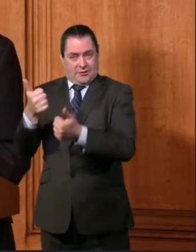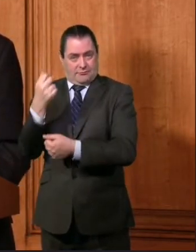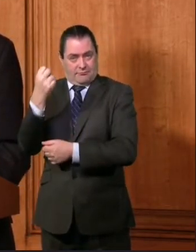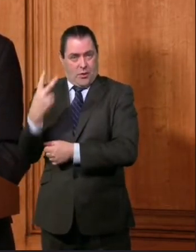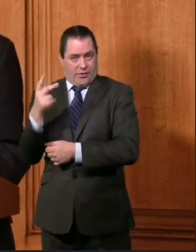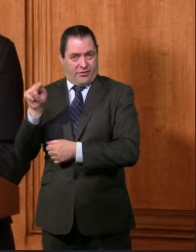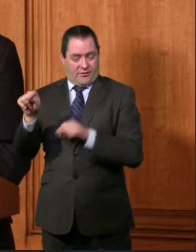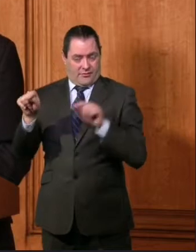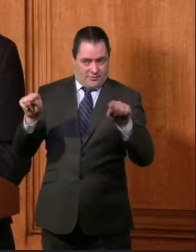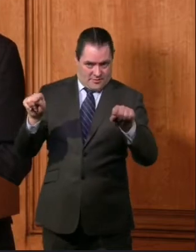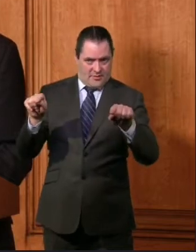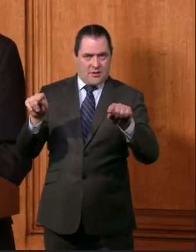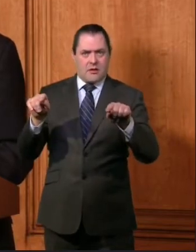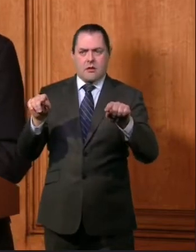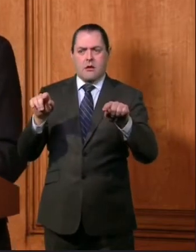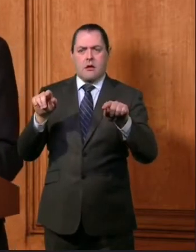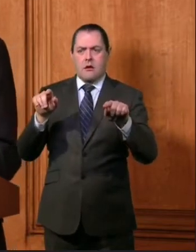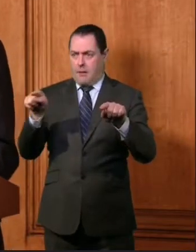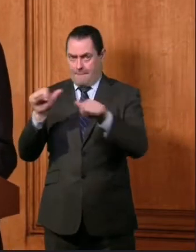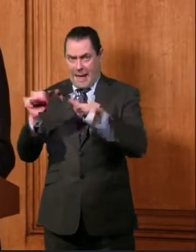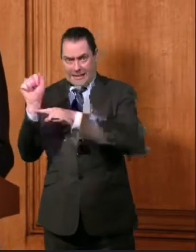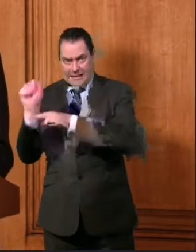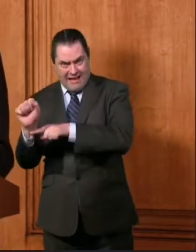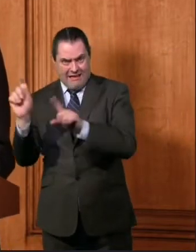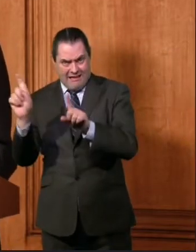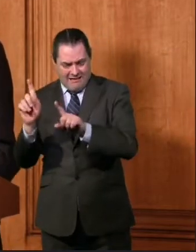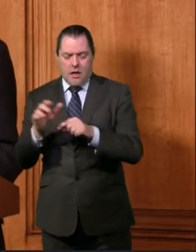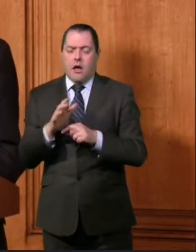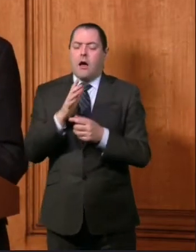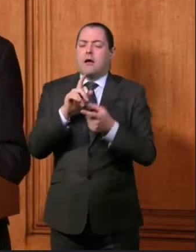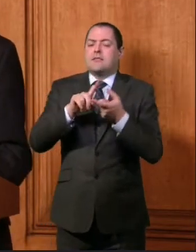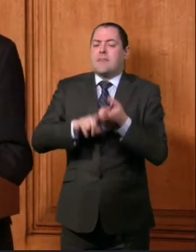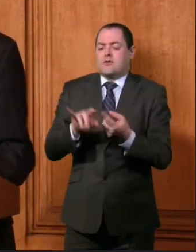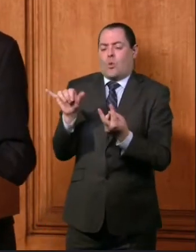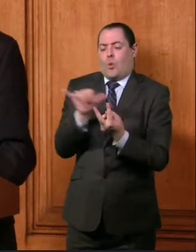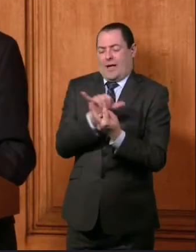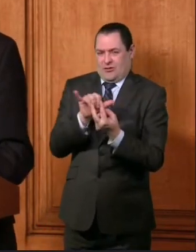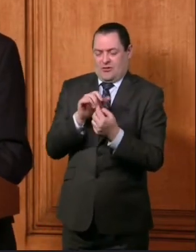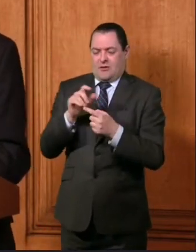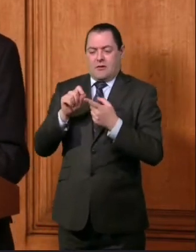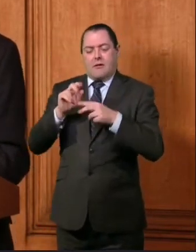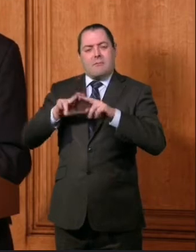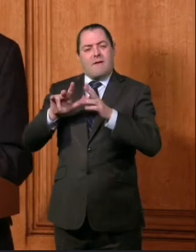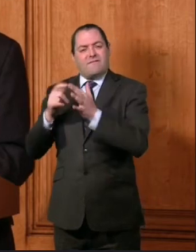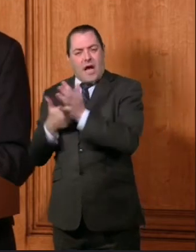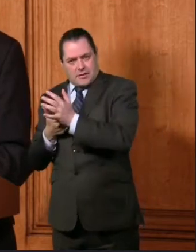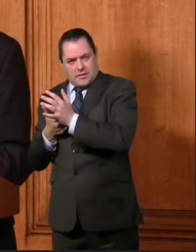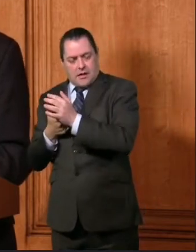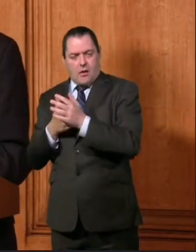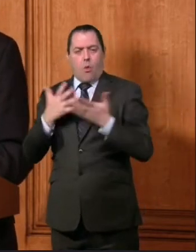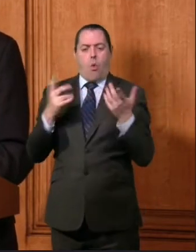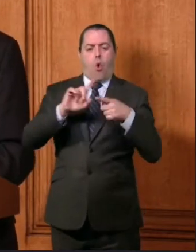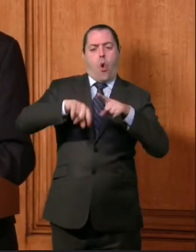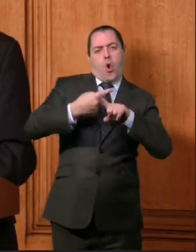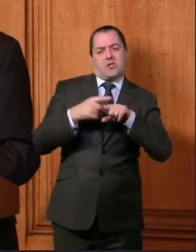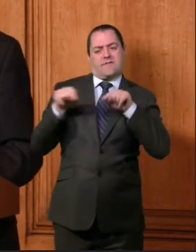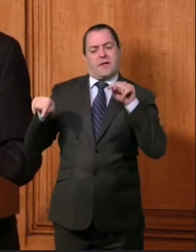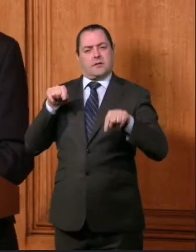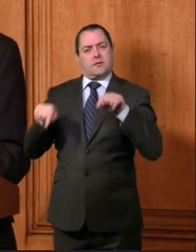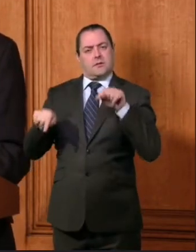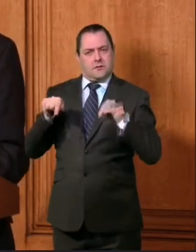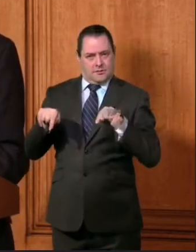BioNTech vaccine and the Oxford AZ vaccine. But in both cases, we think that the